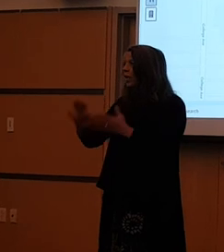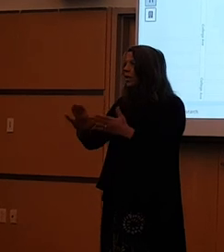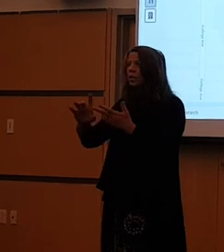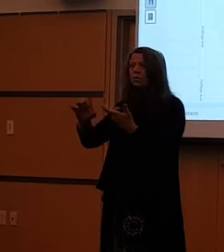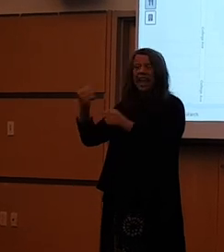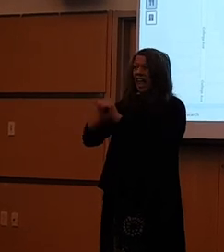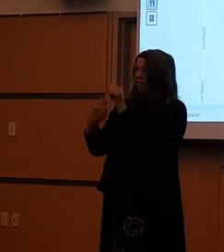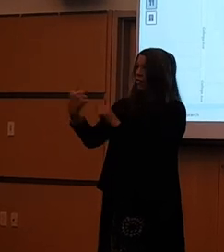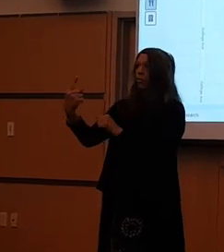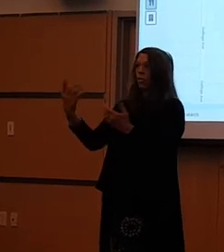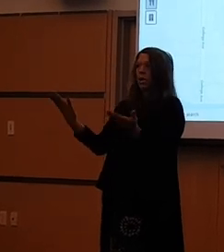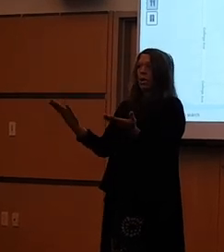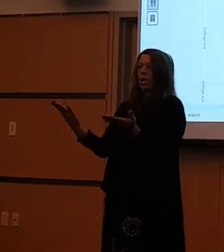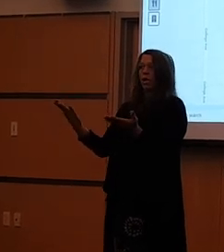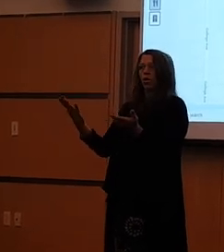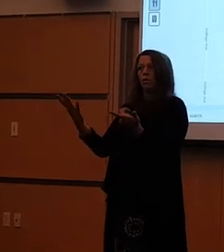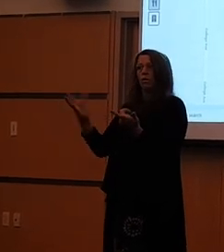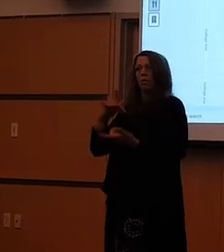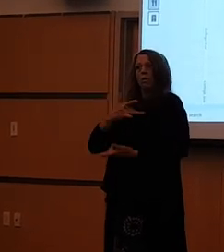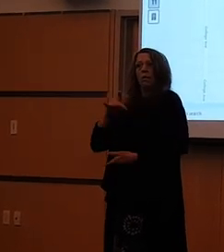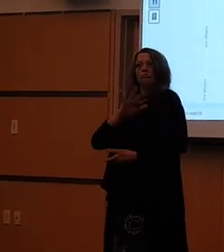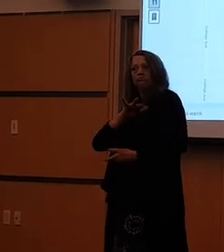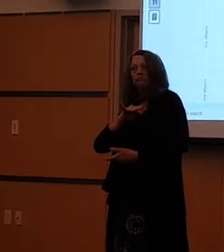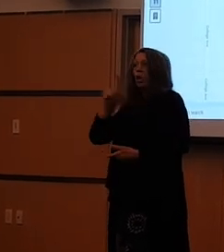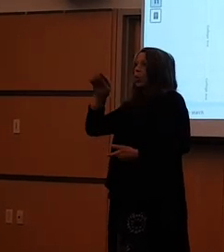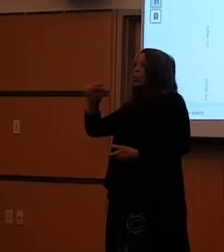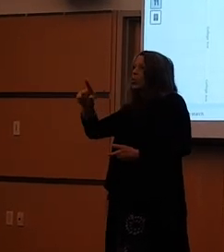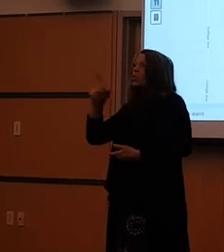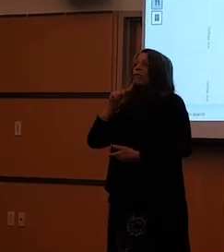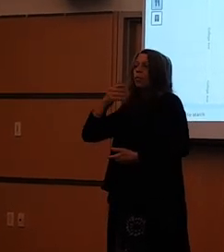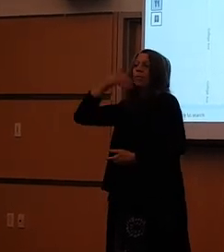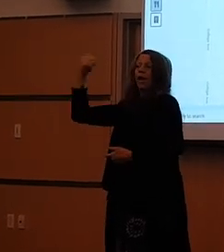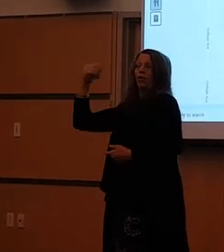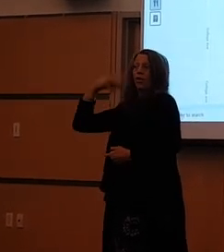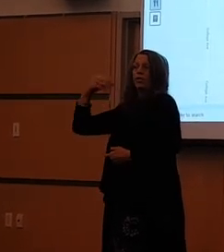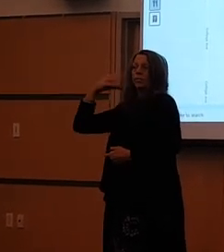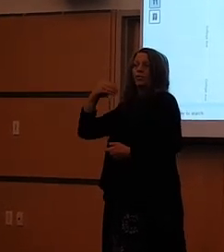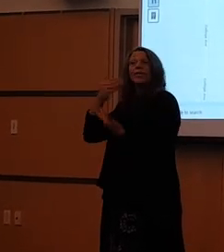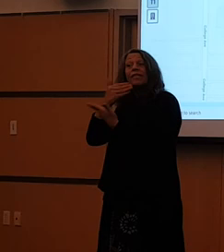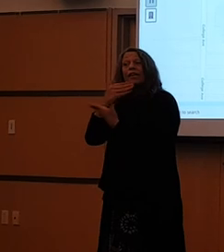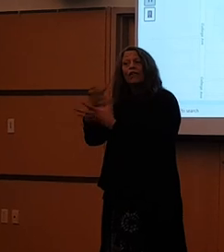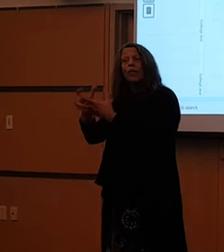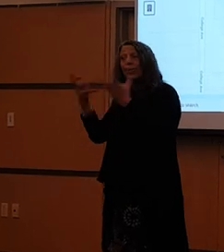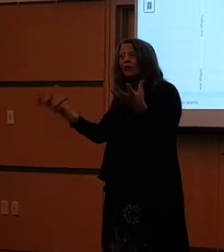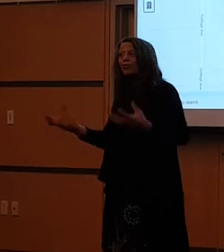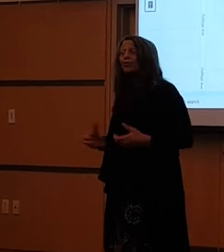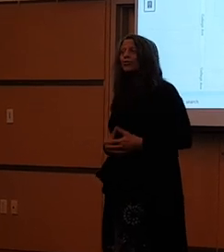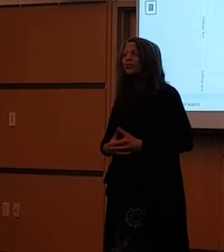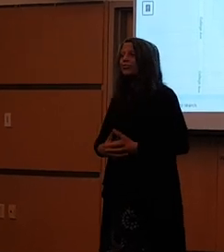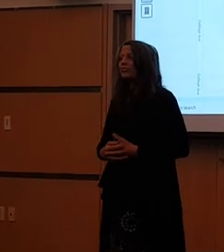to provide a tool for a better experience. Thank you very much.